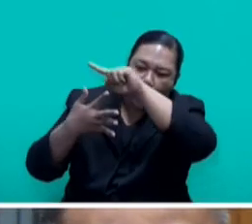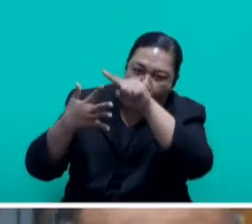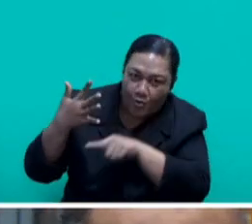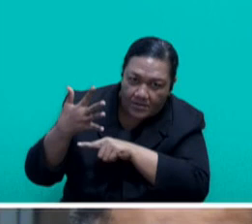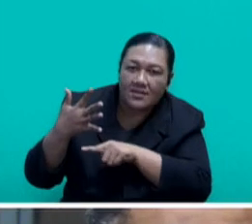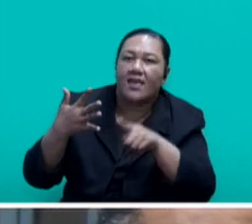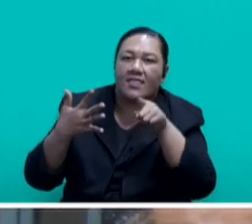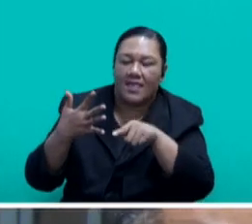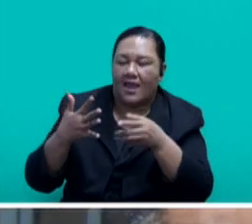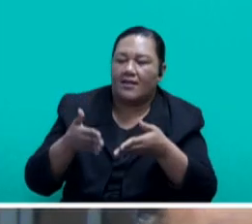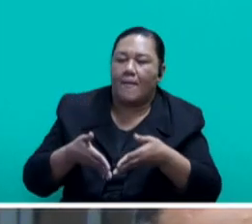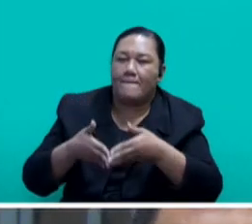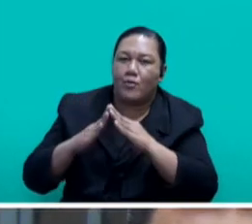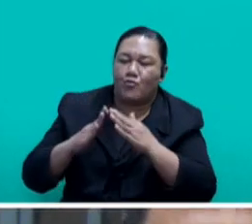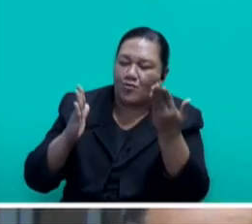budget.